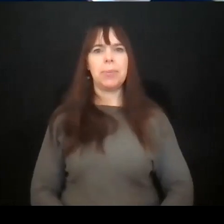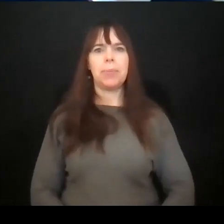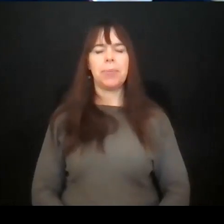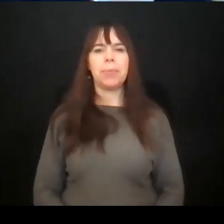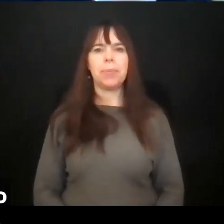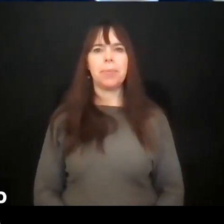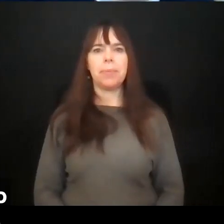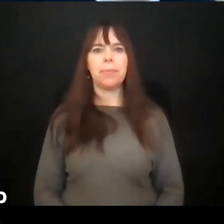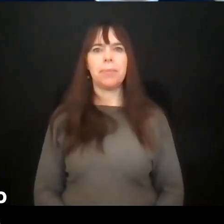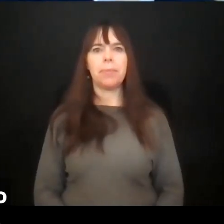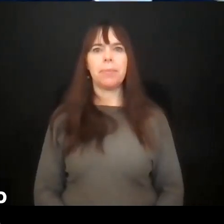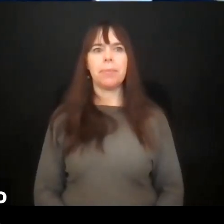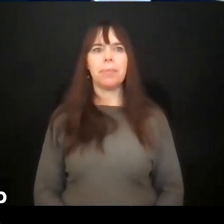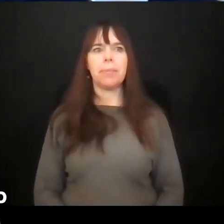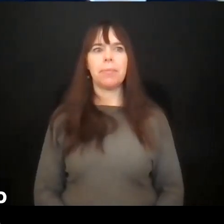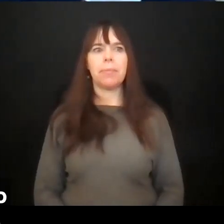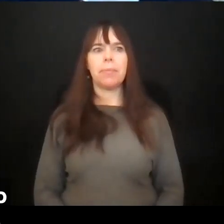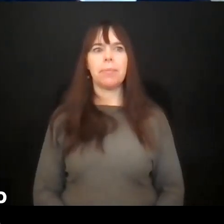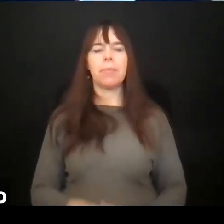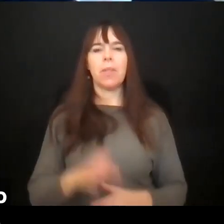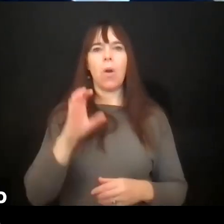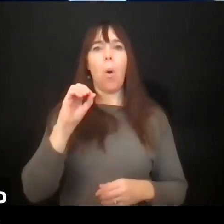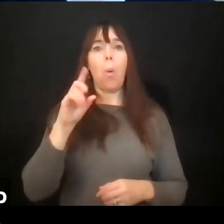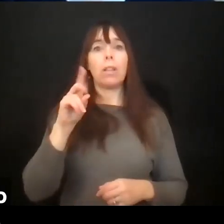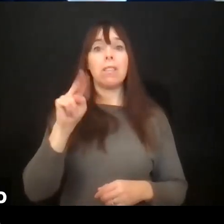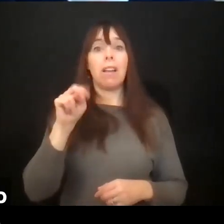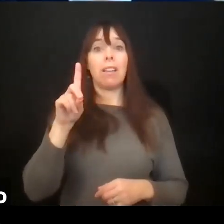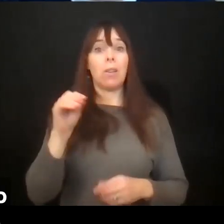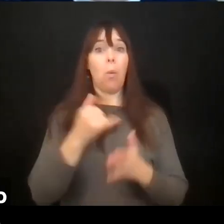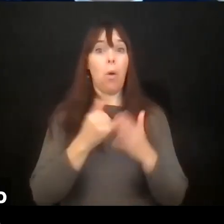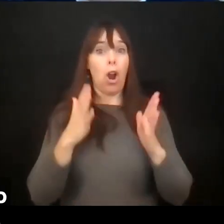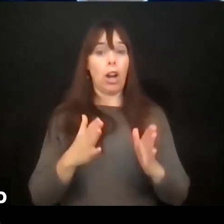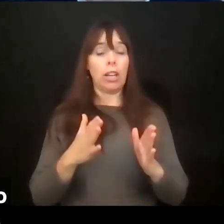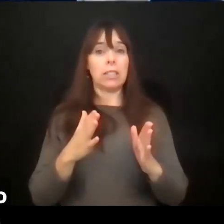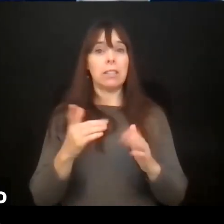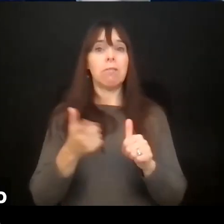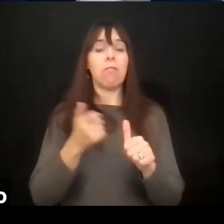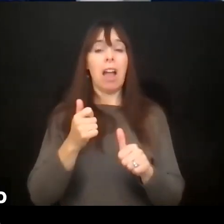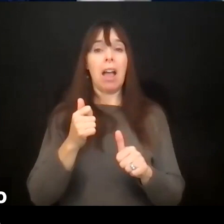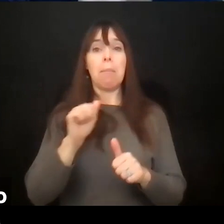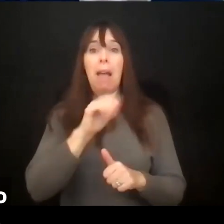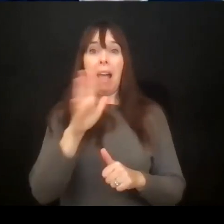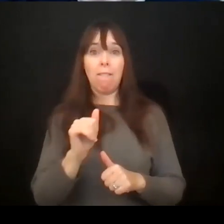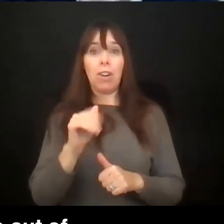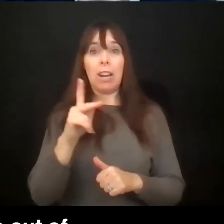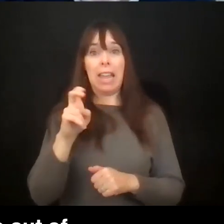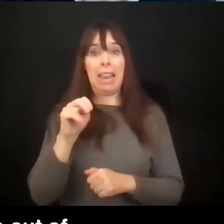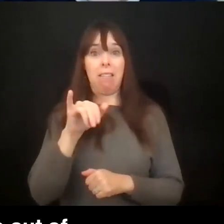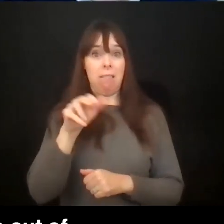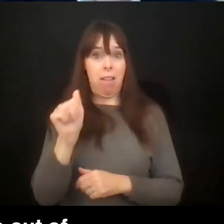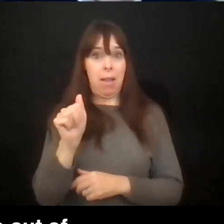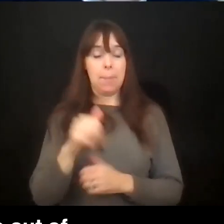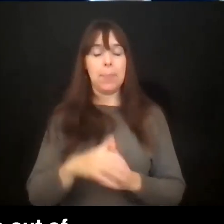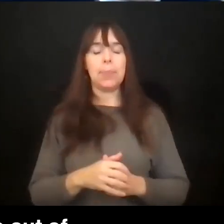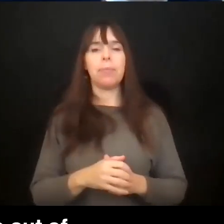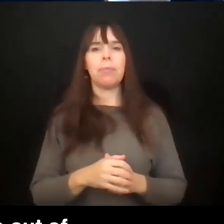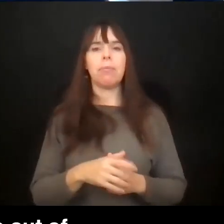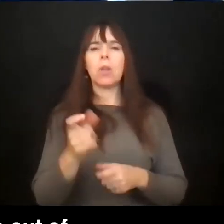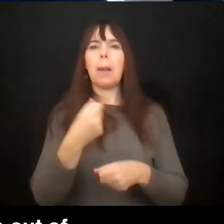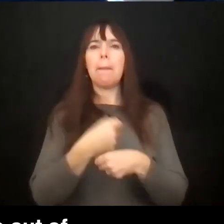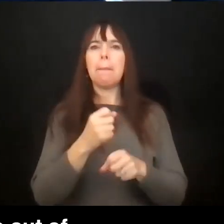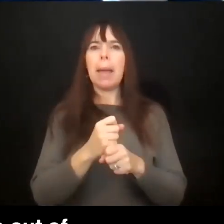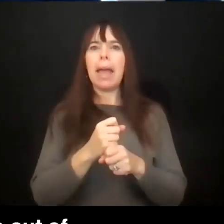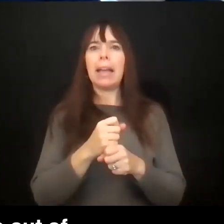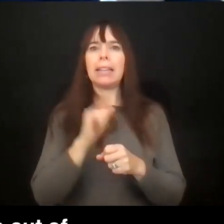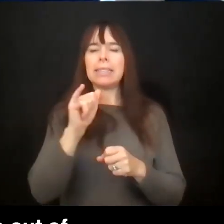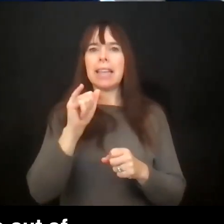1994. Magdalene Odundo is an African artist, and she makes this